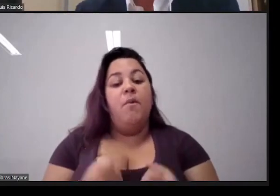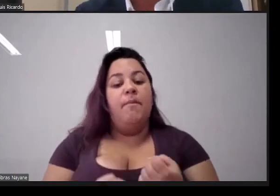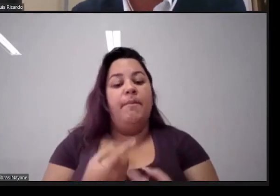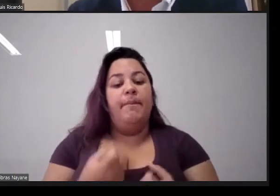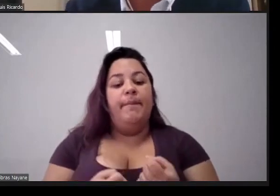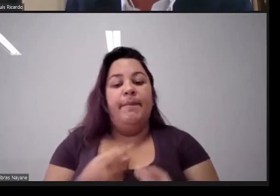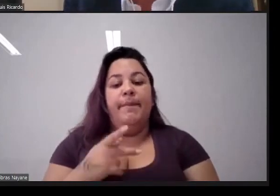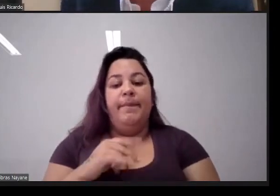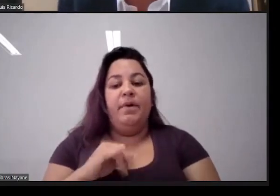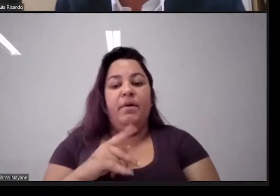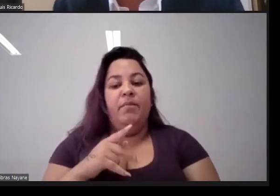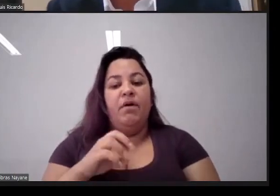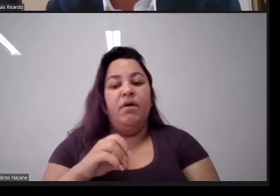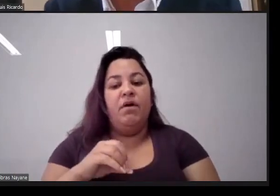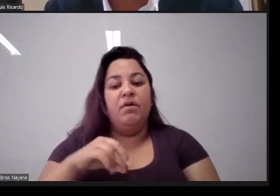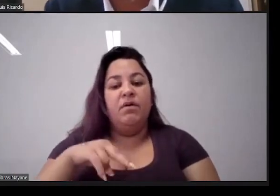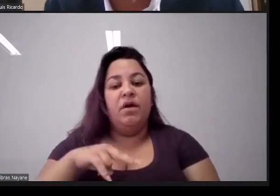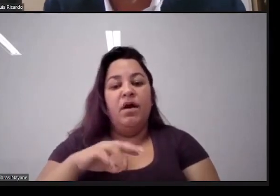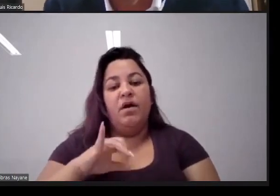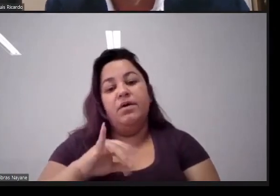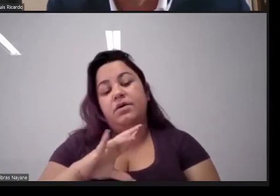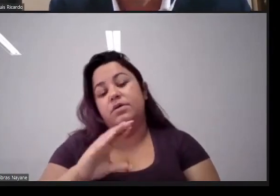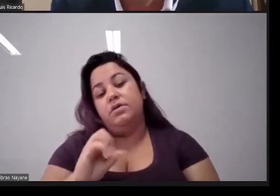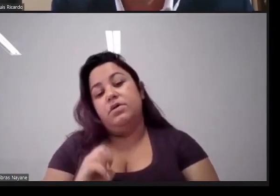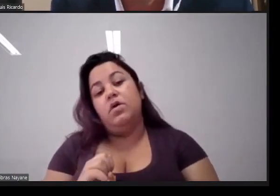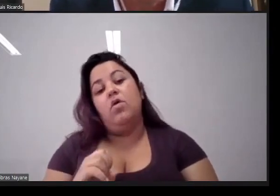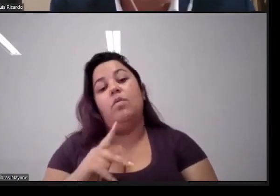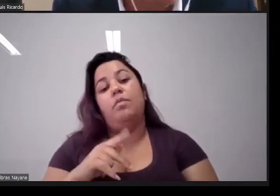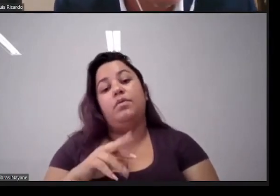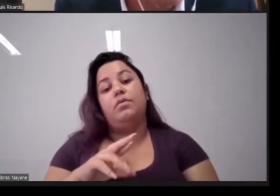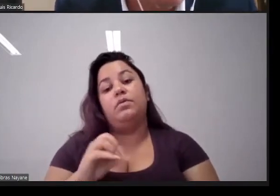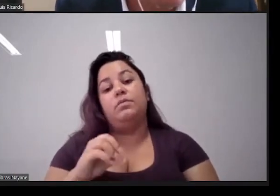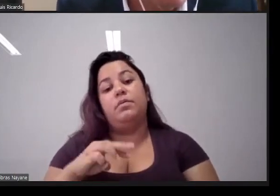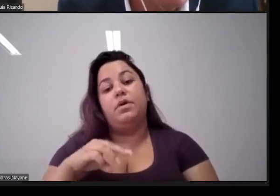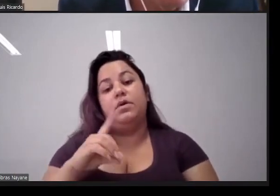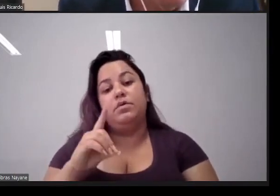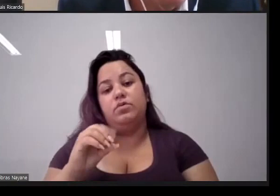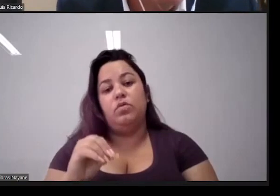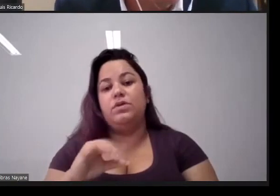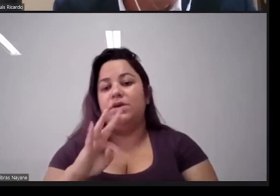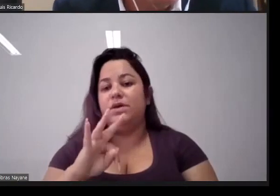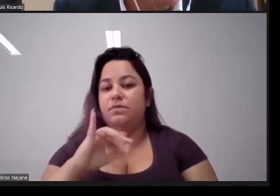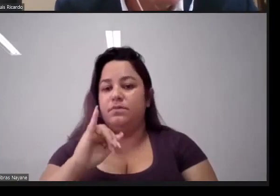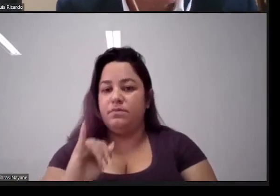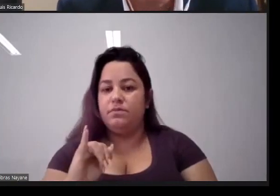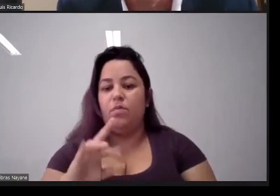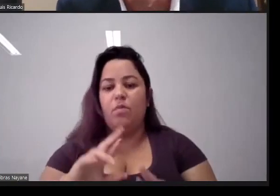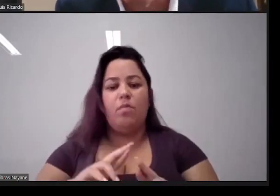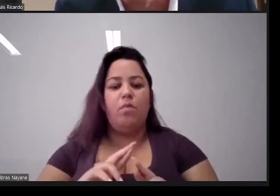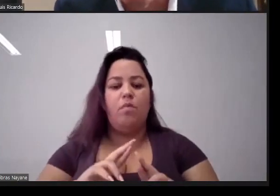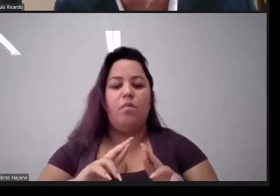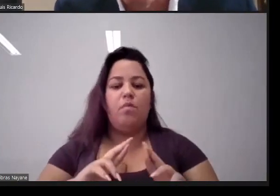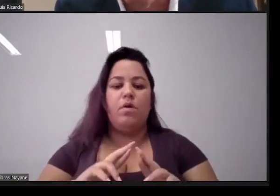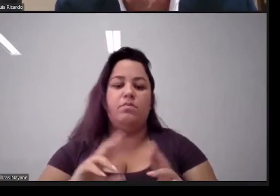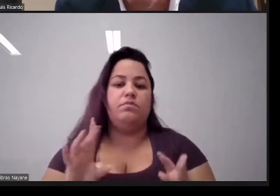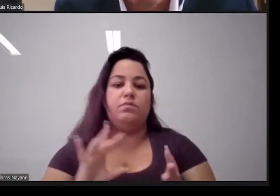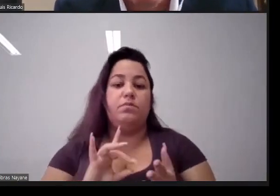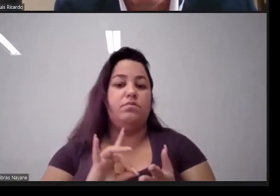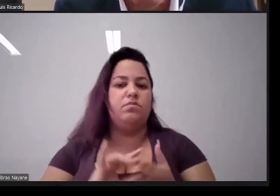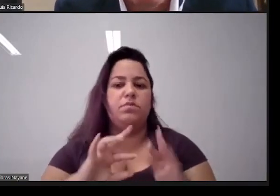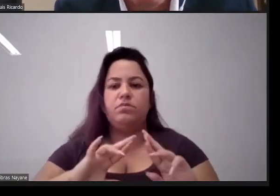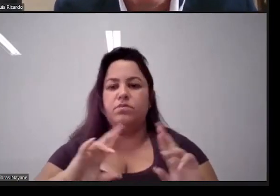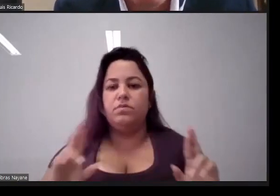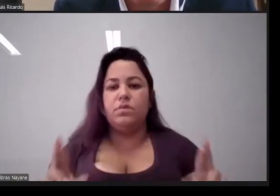Nacional, from the popcorn maker until the computer programmer. We